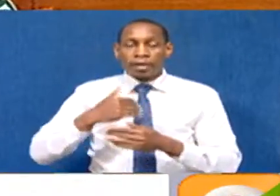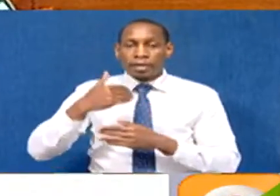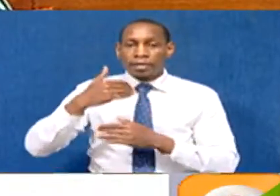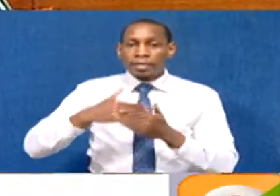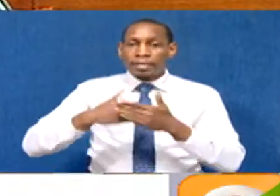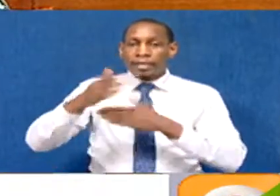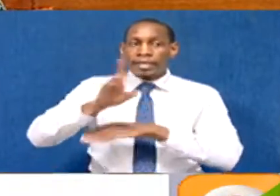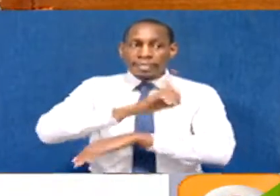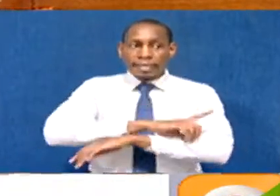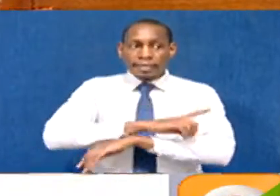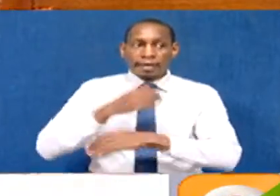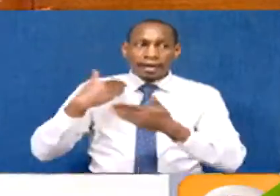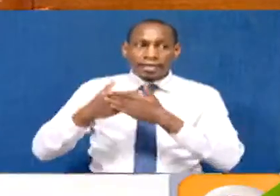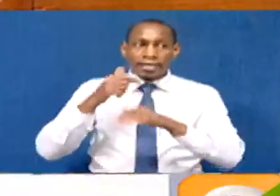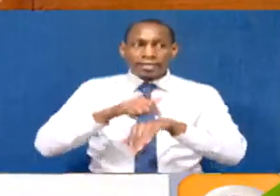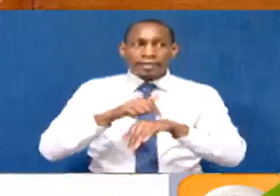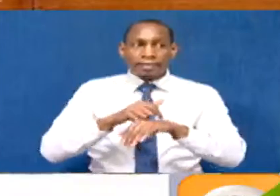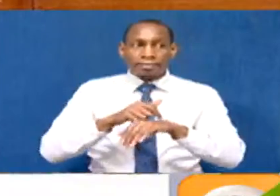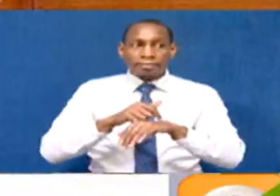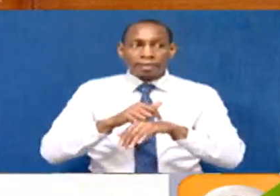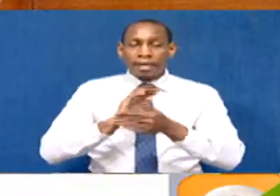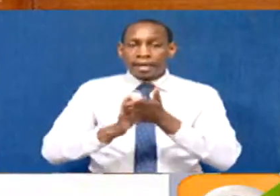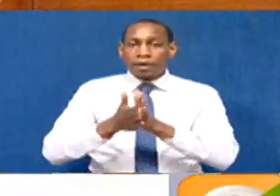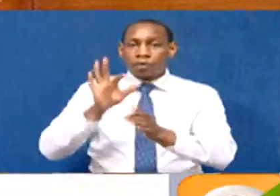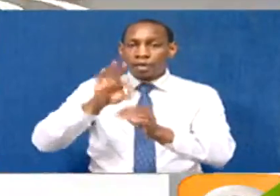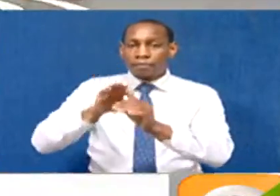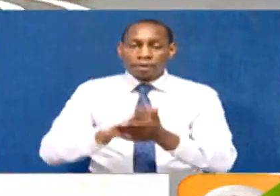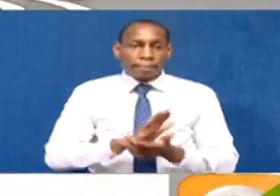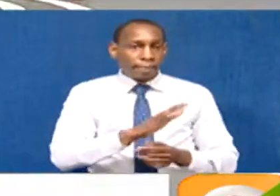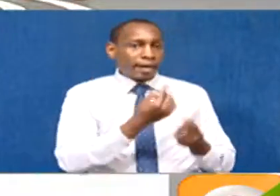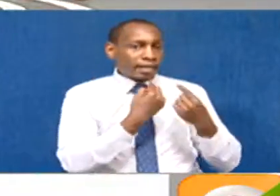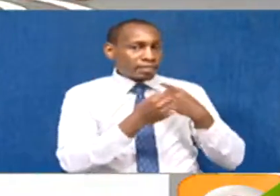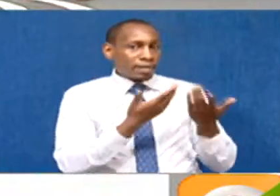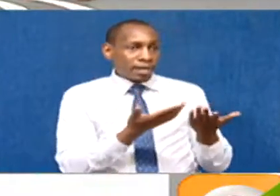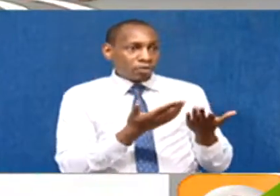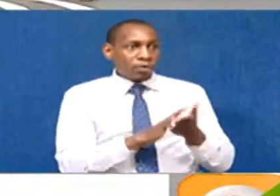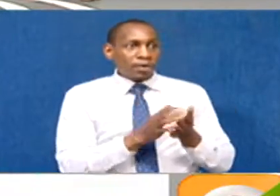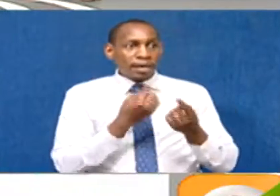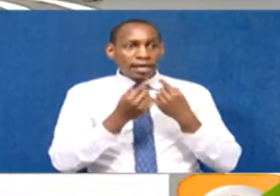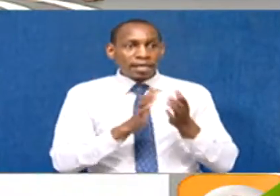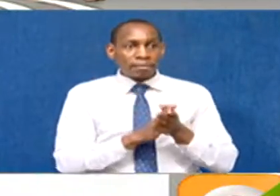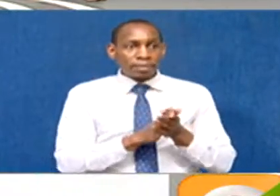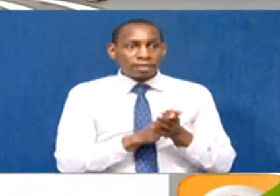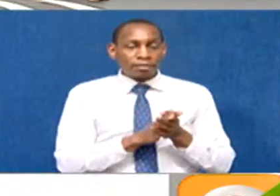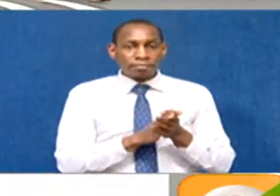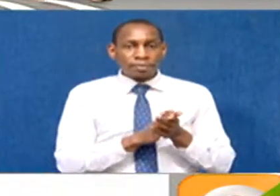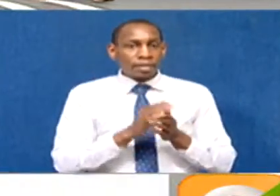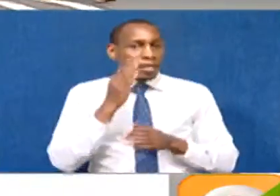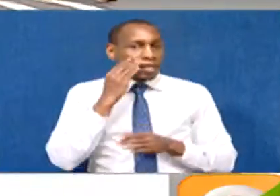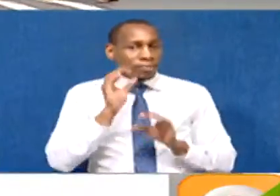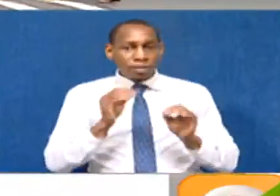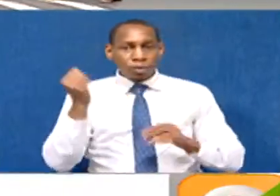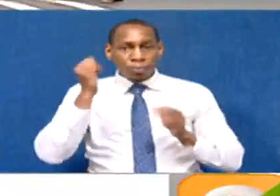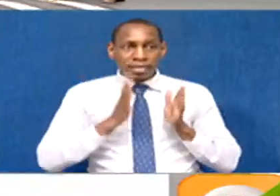after, until you know there is no. You know the way Alice is speaking, it's like he's speaking to an amateur in politics.